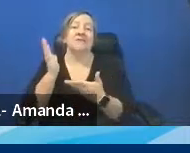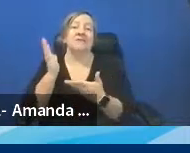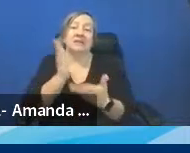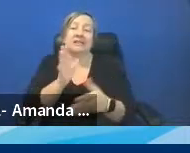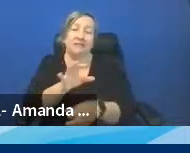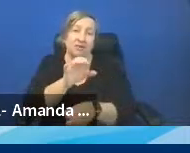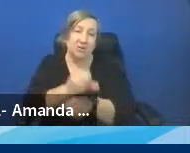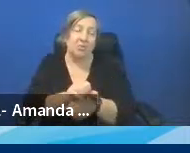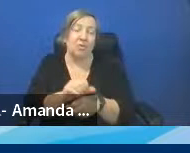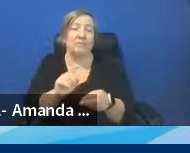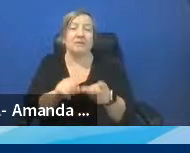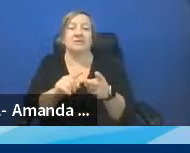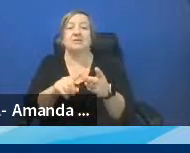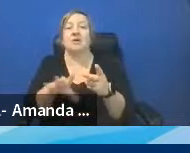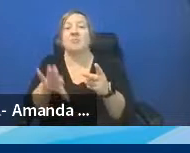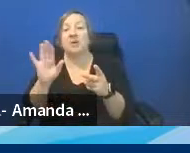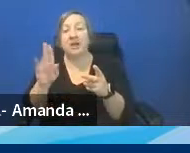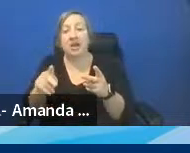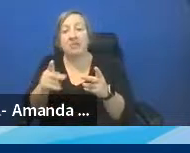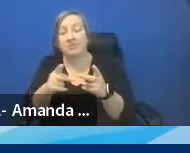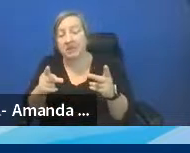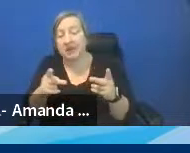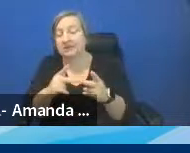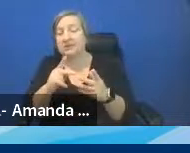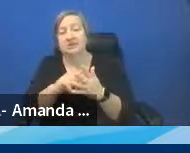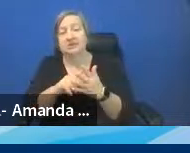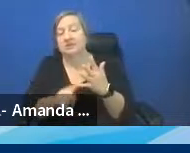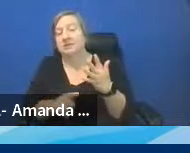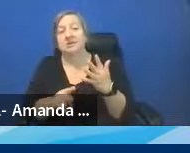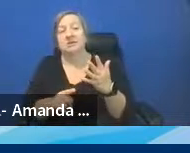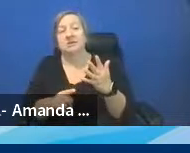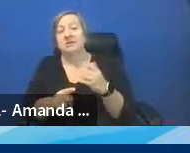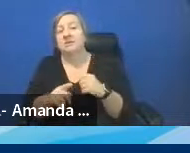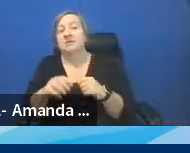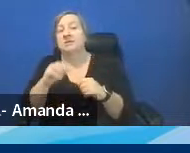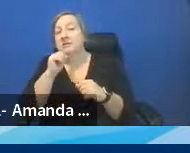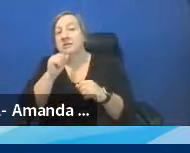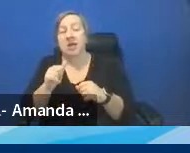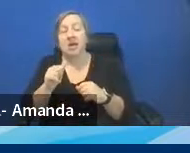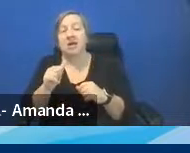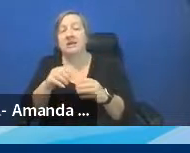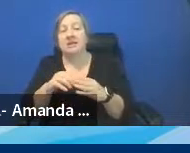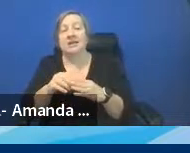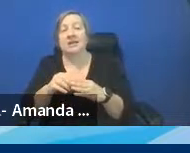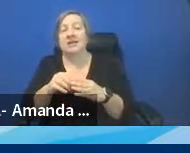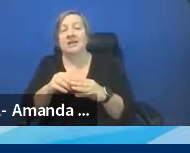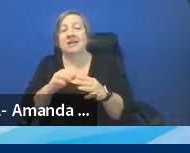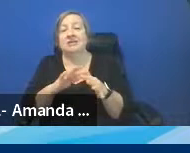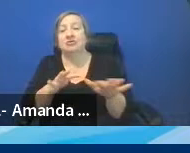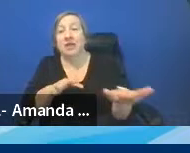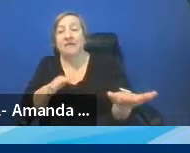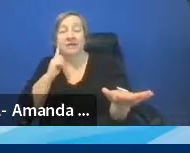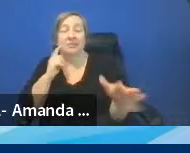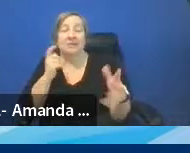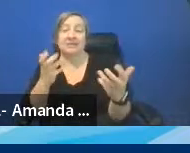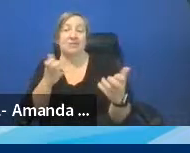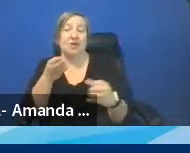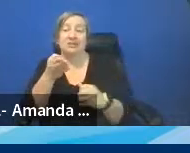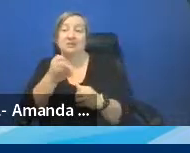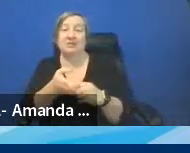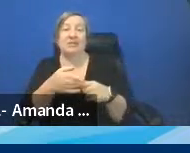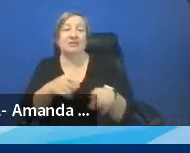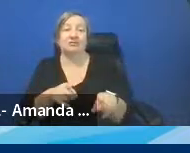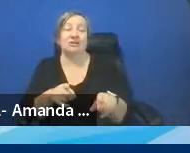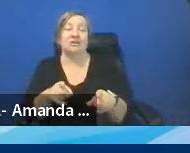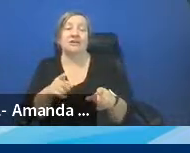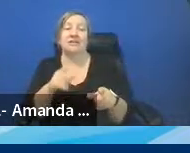appointments or pickup points or whatever, and they are not in the rush of traffic because they want to be there. It makes them